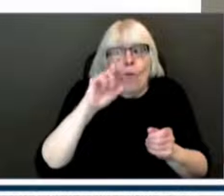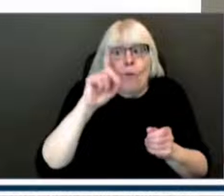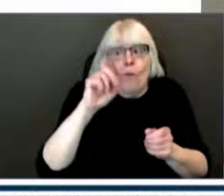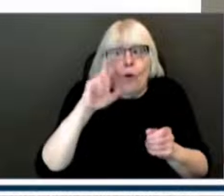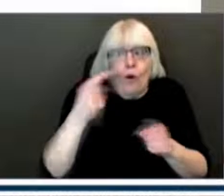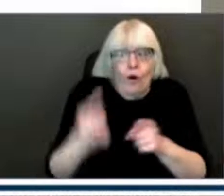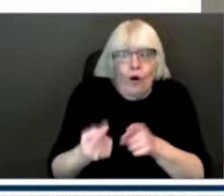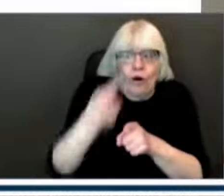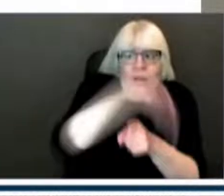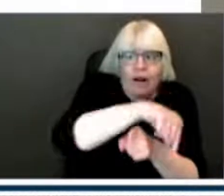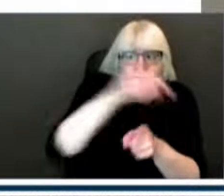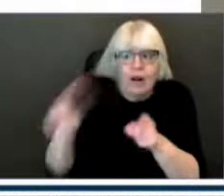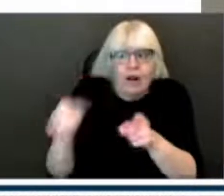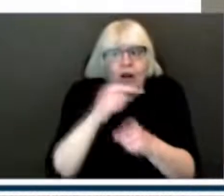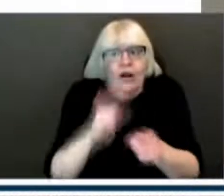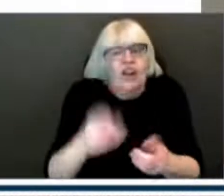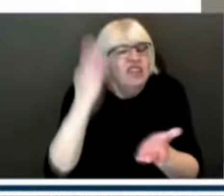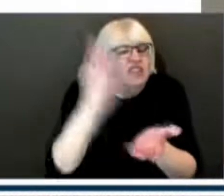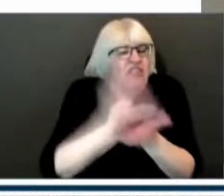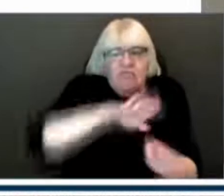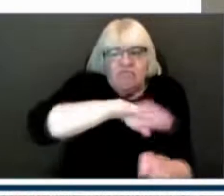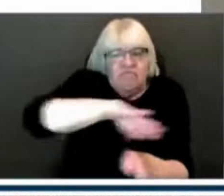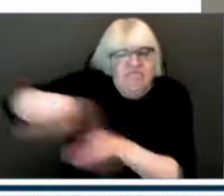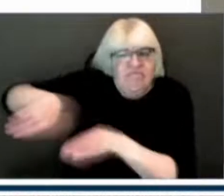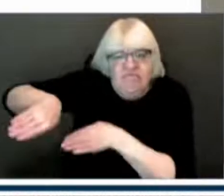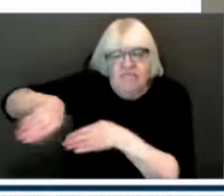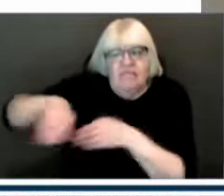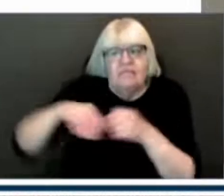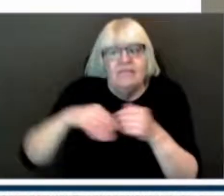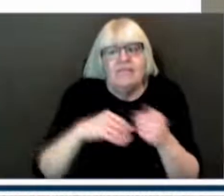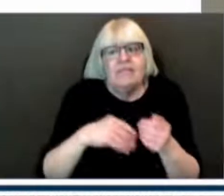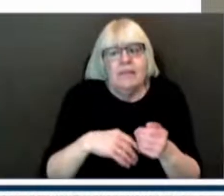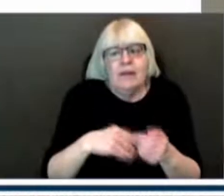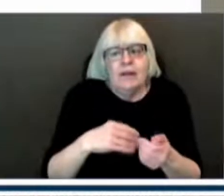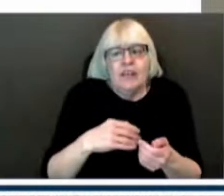increase again. And in phase 3, there will be no more